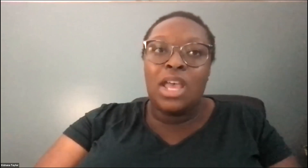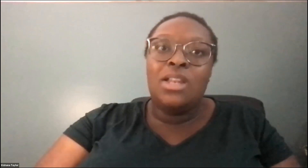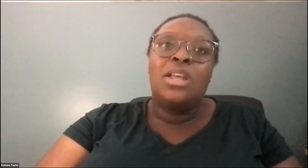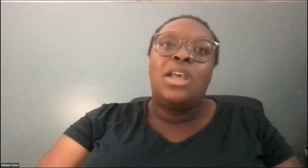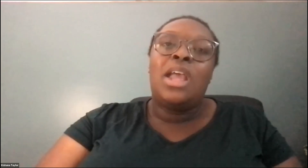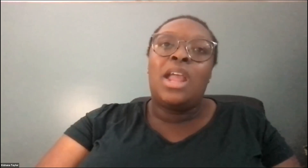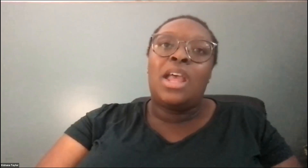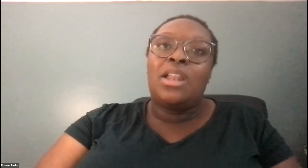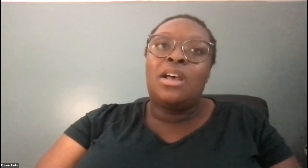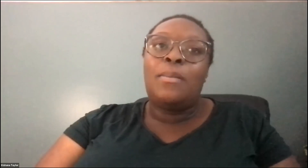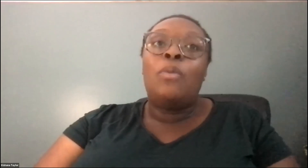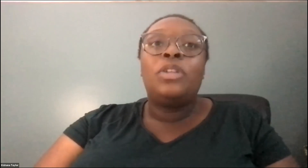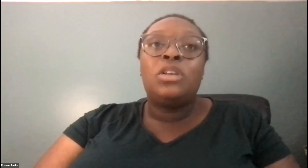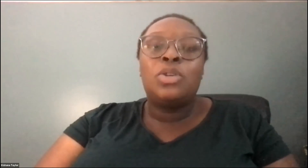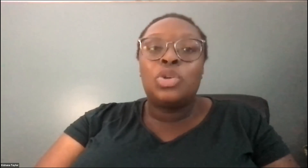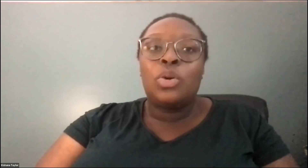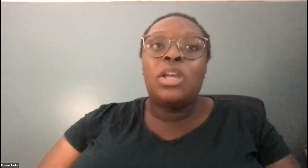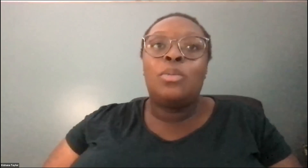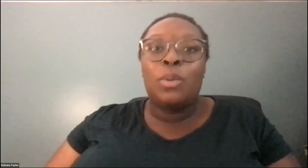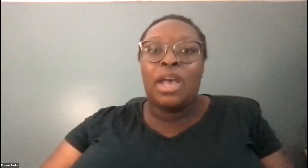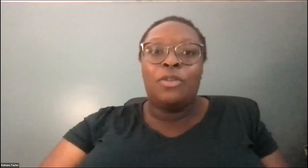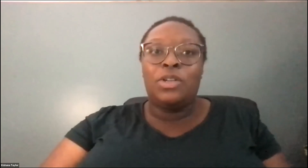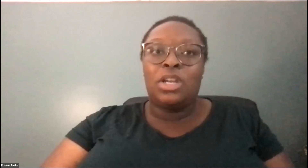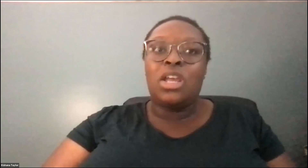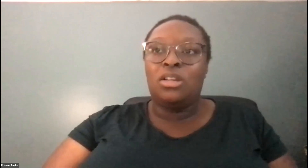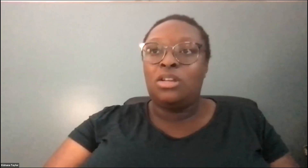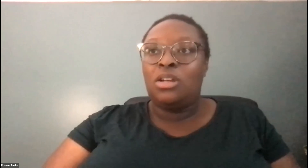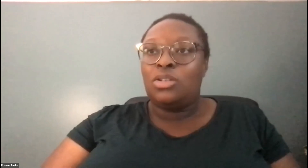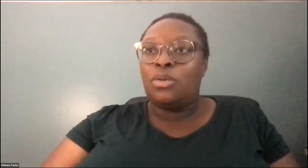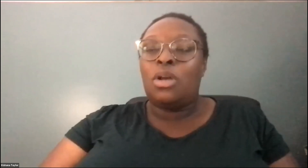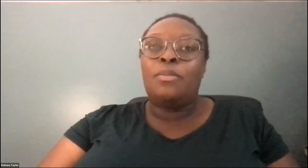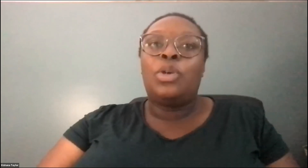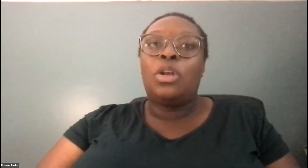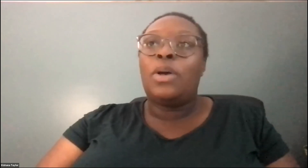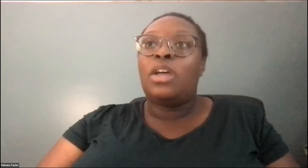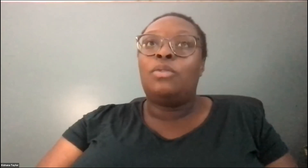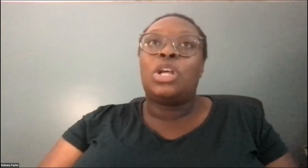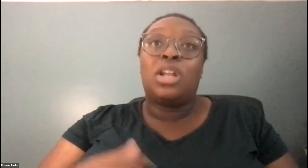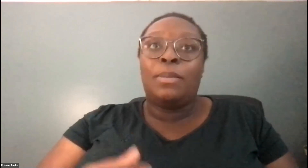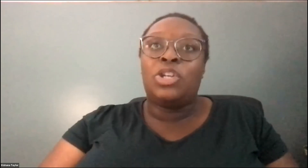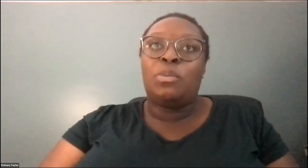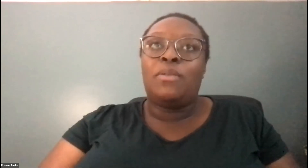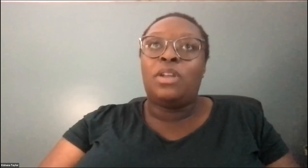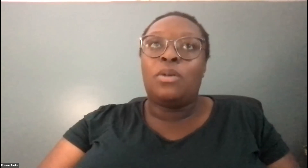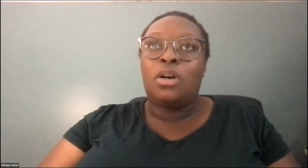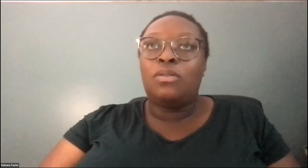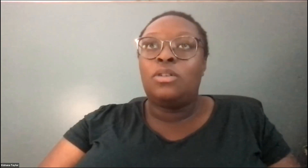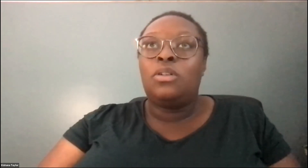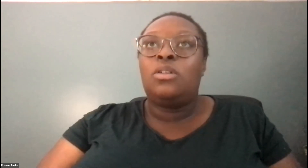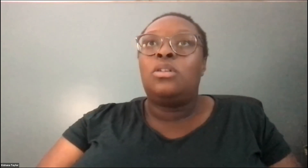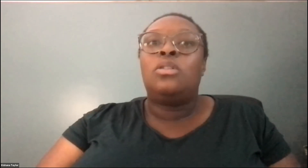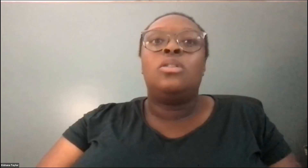at the end, and hopefully you enjoy what we have for you today. So you can go ahead, Rashonda, and I'm going to turn my video